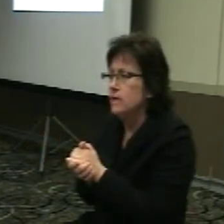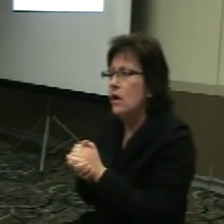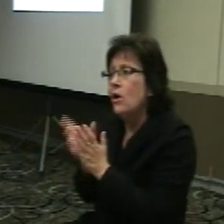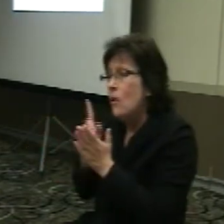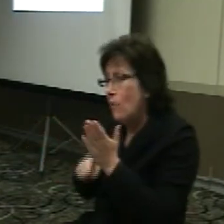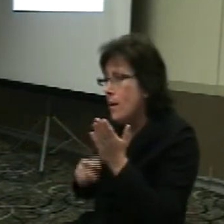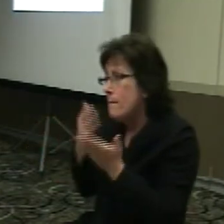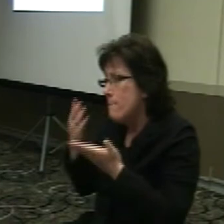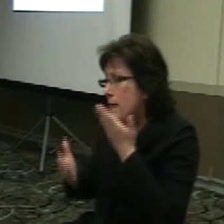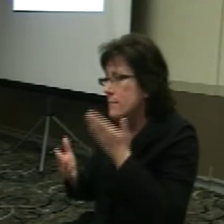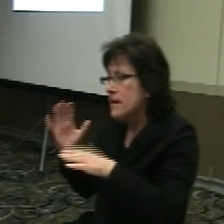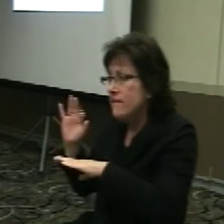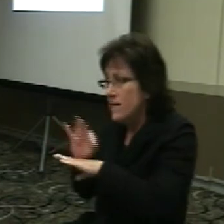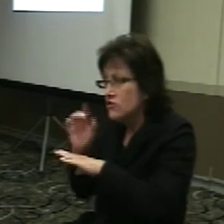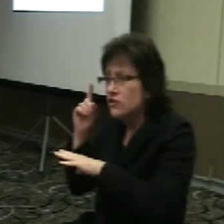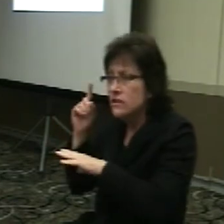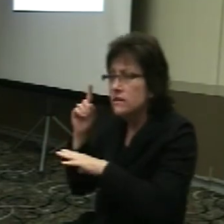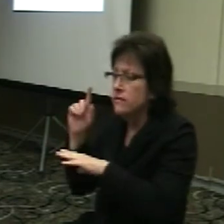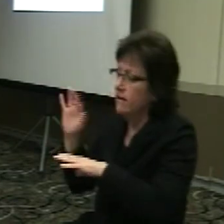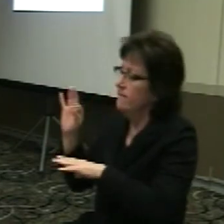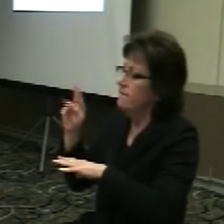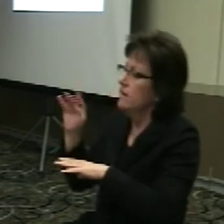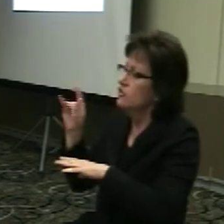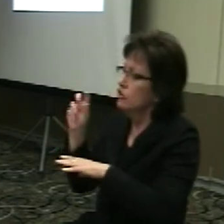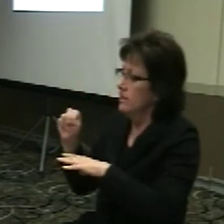What might be a function for his behavior?